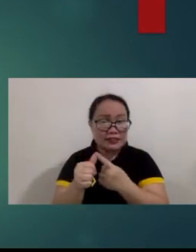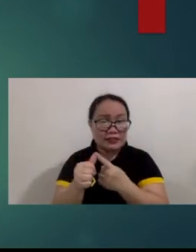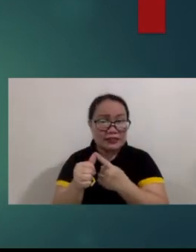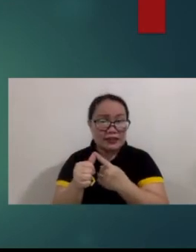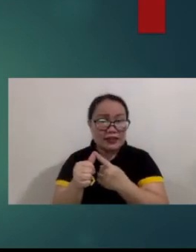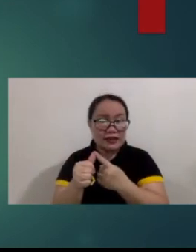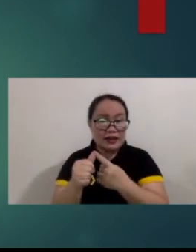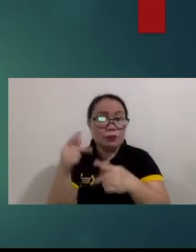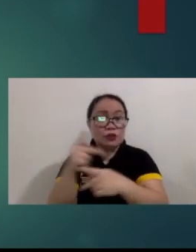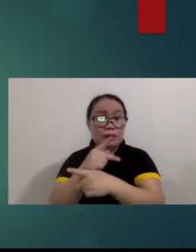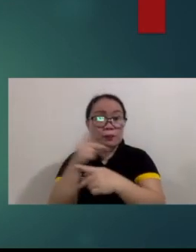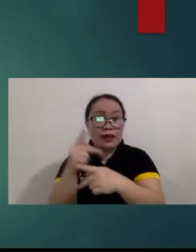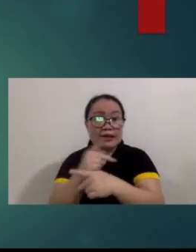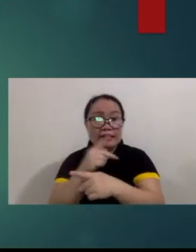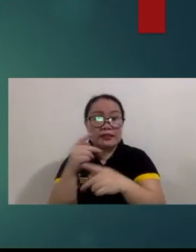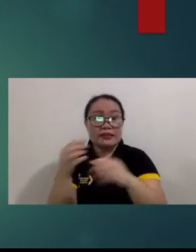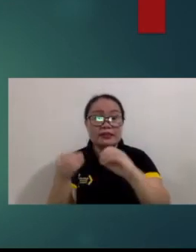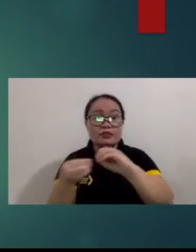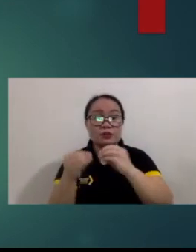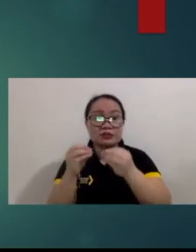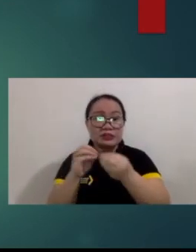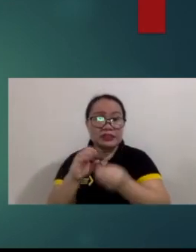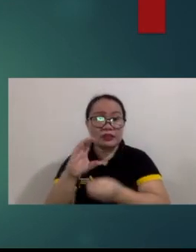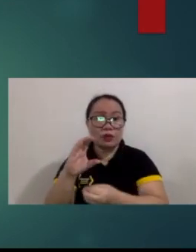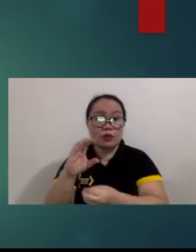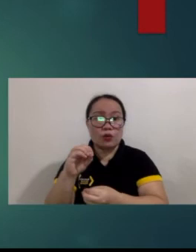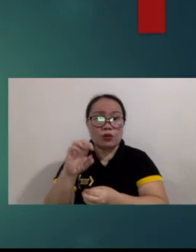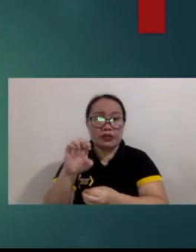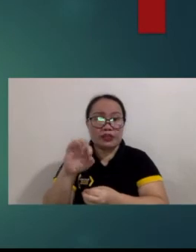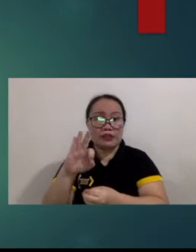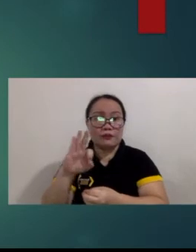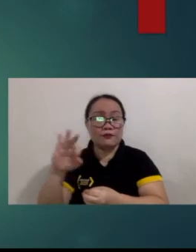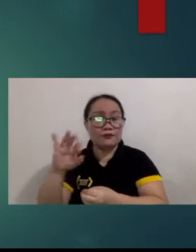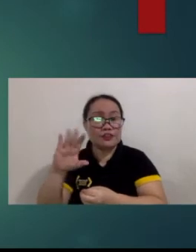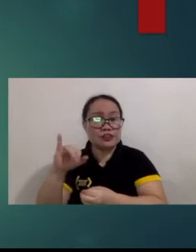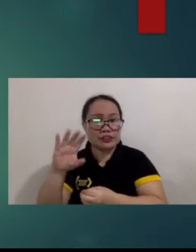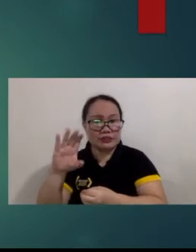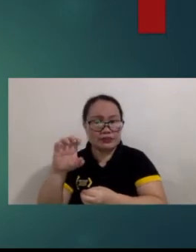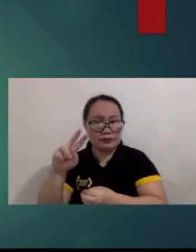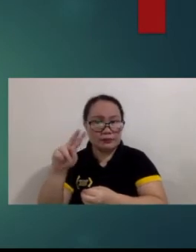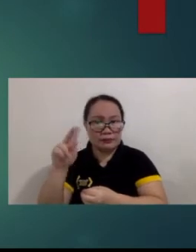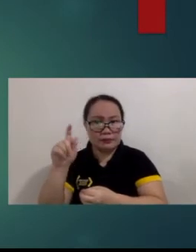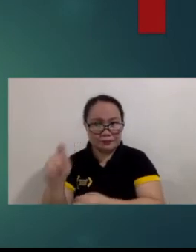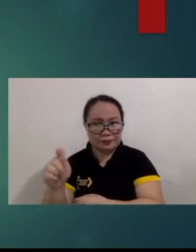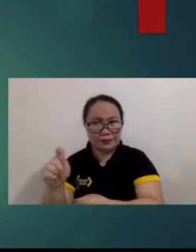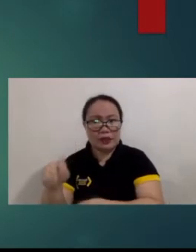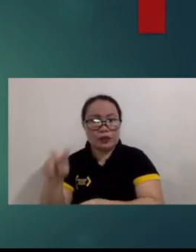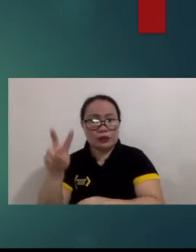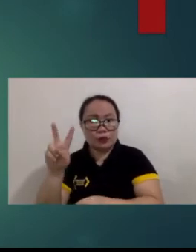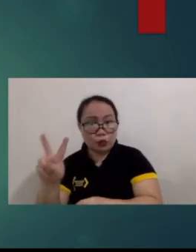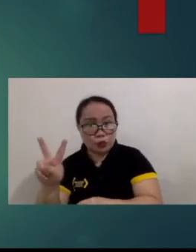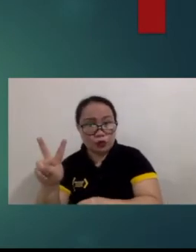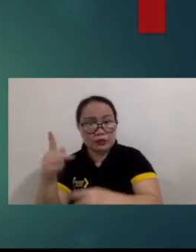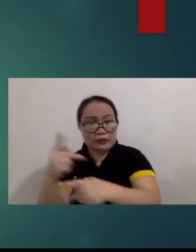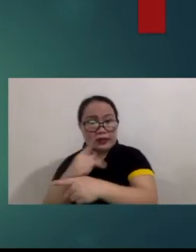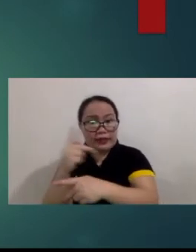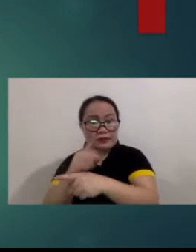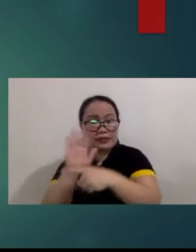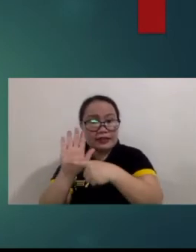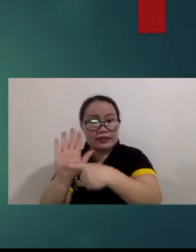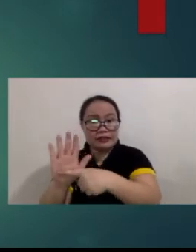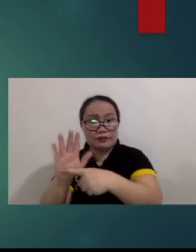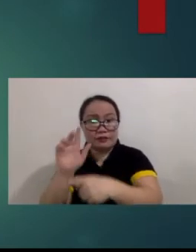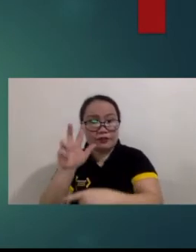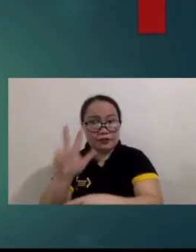first, multiply the numerical coefficient. 2